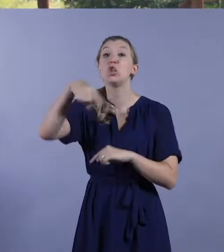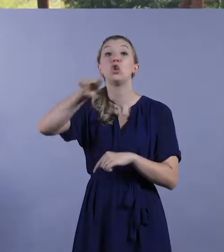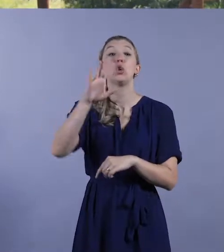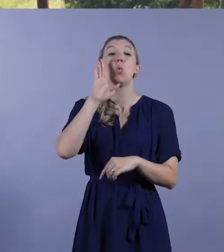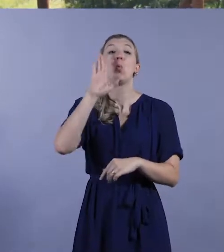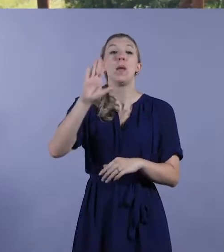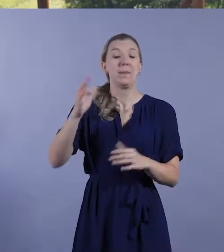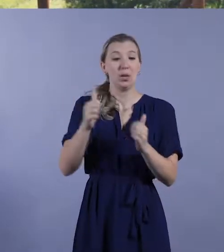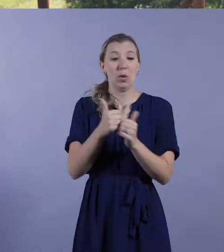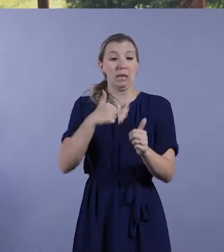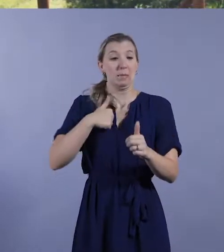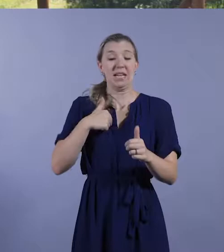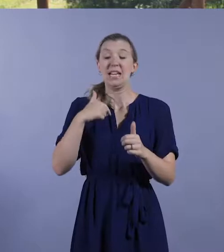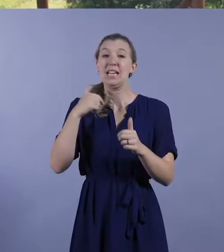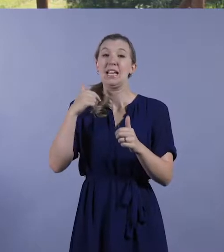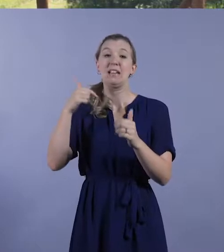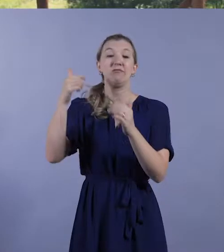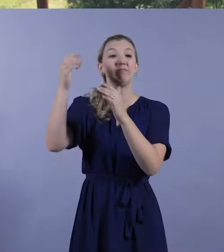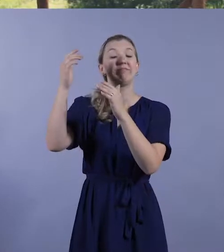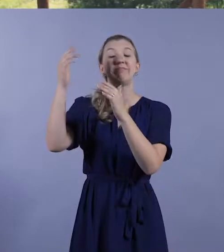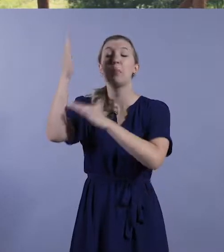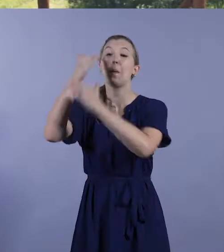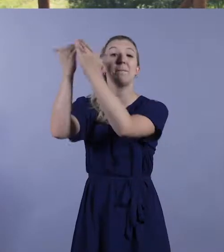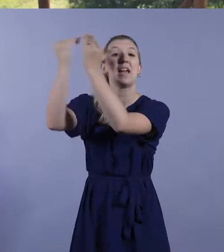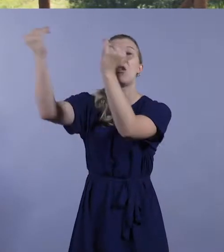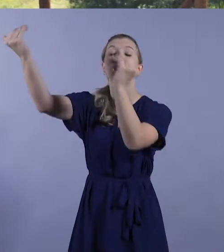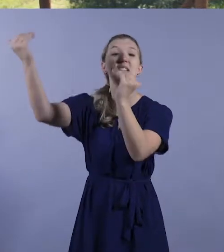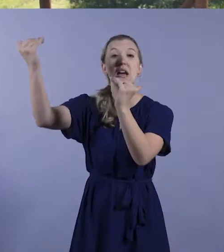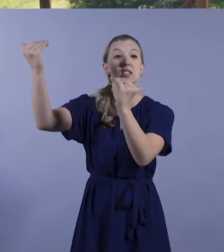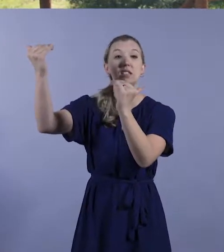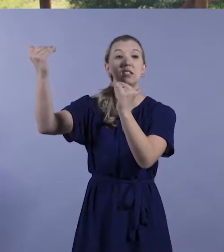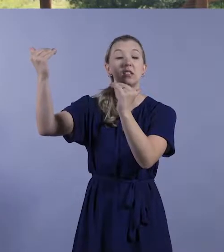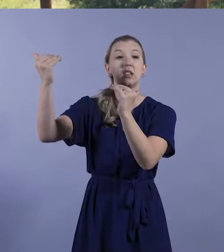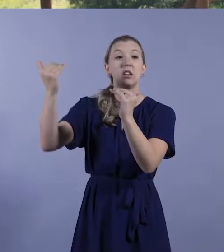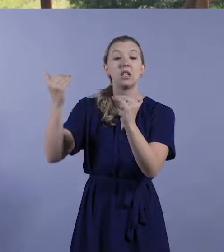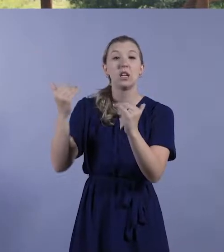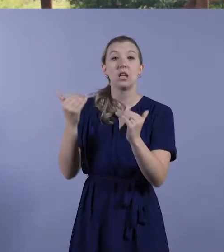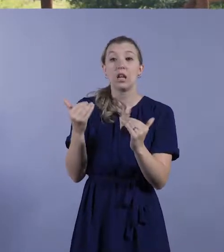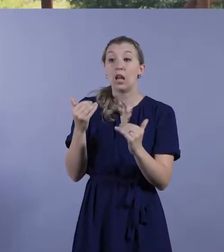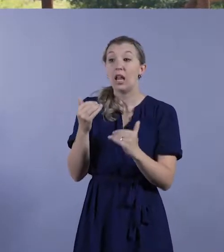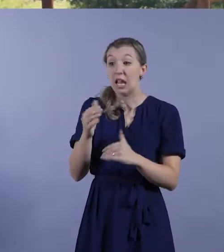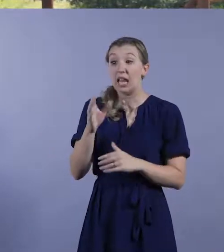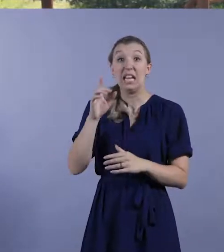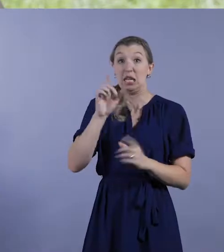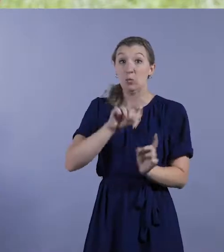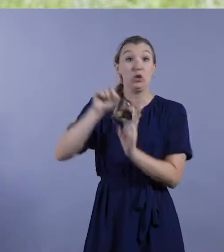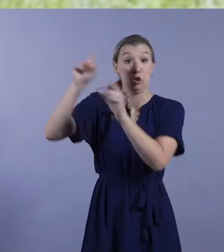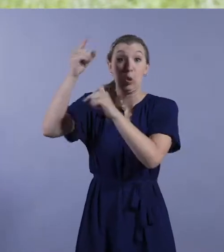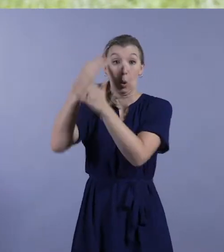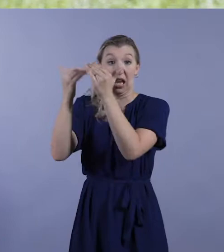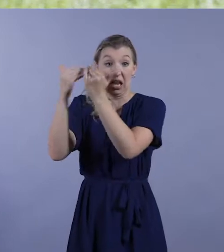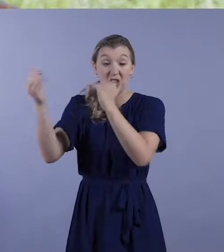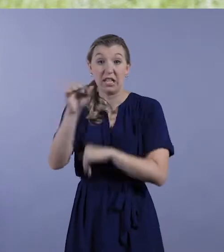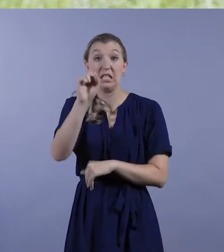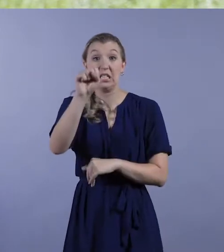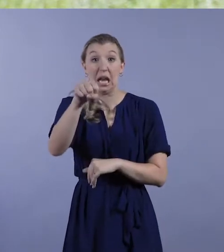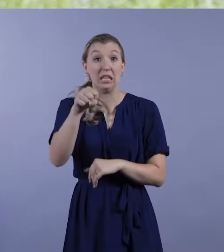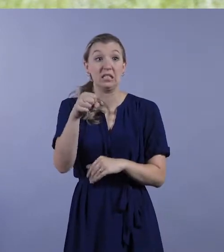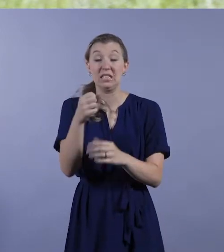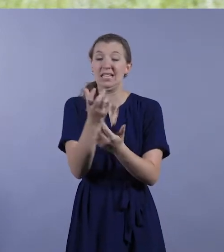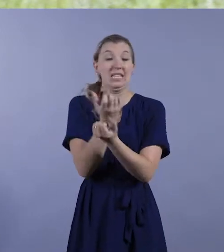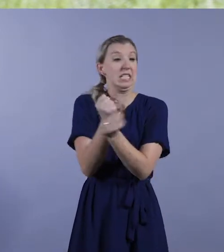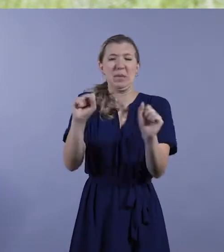paradise. And that guy had no opportunity to be baptized. And he was going to heaven. This does not save